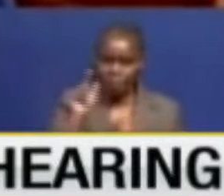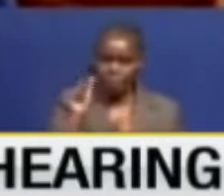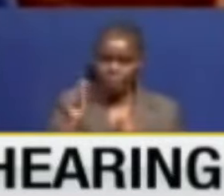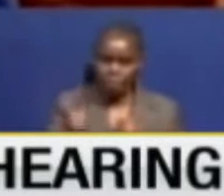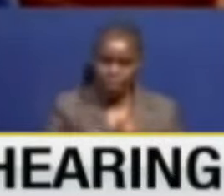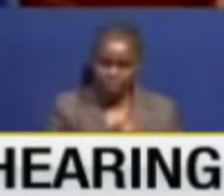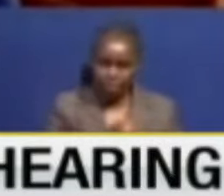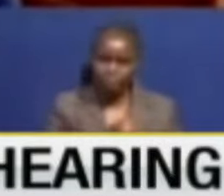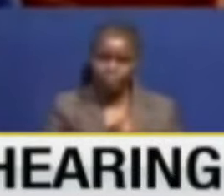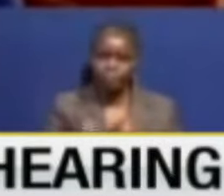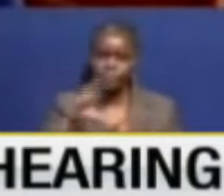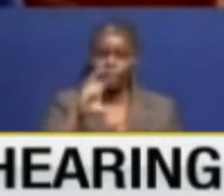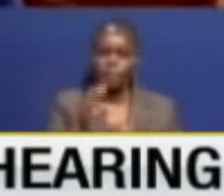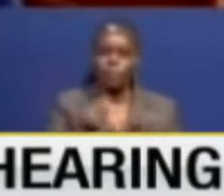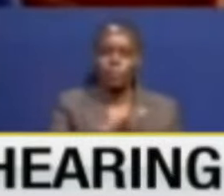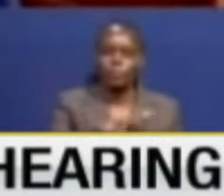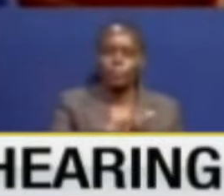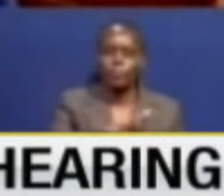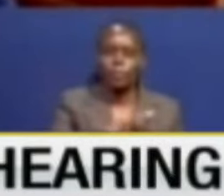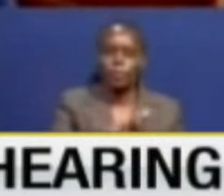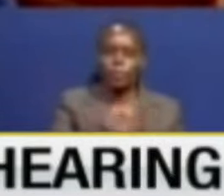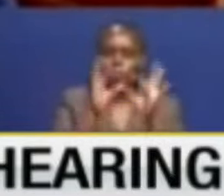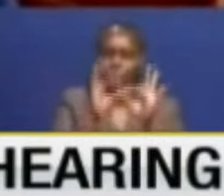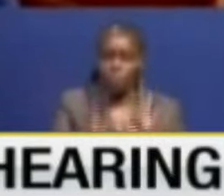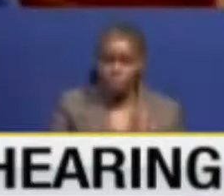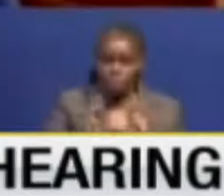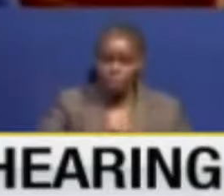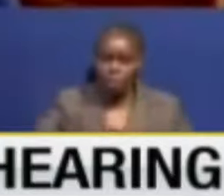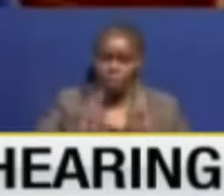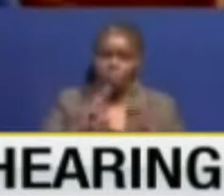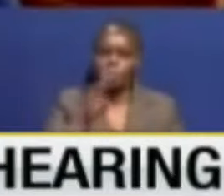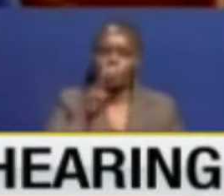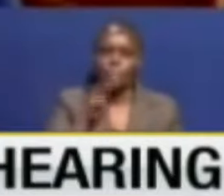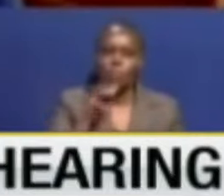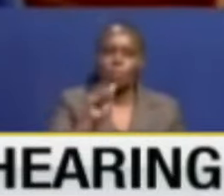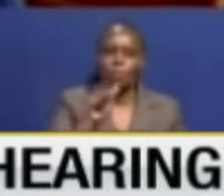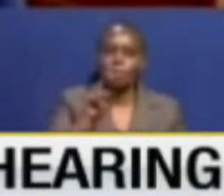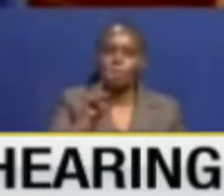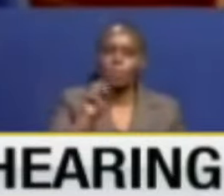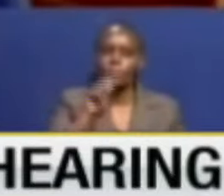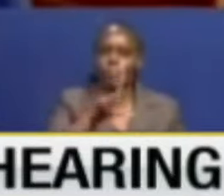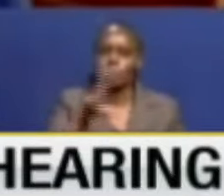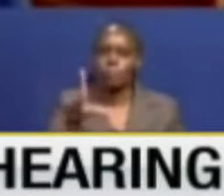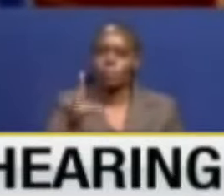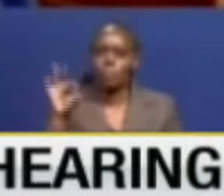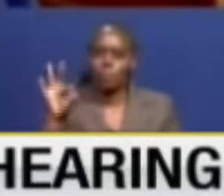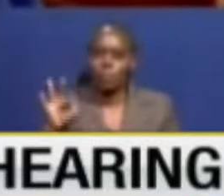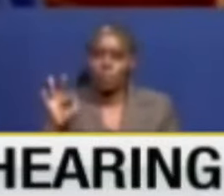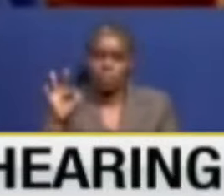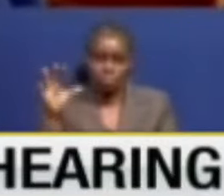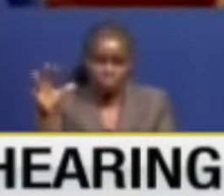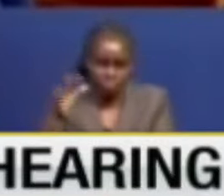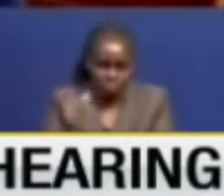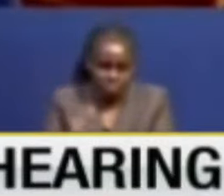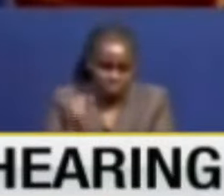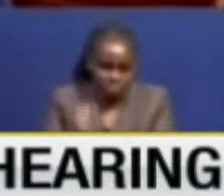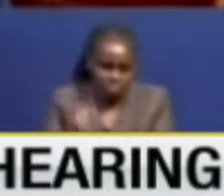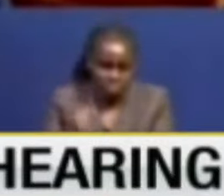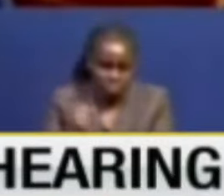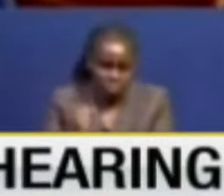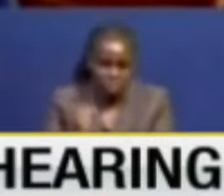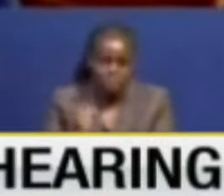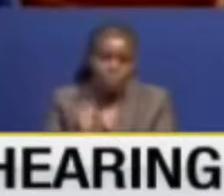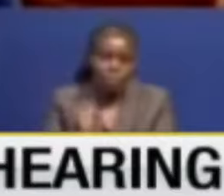6.7.6 of the County Financial Accounting and Reporting Manual. 3, employing a bloated